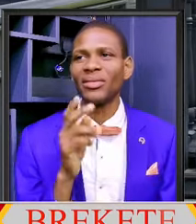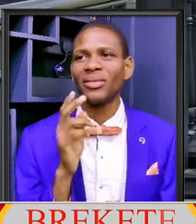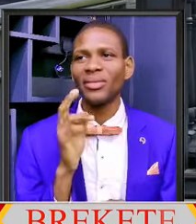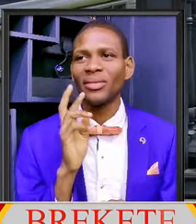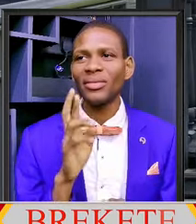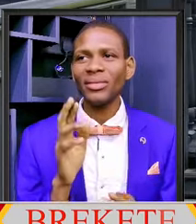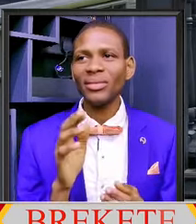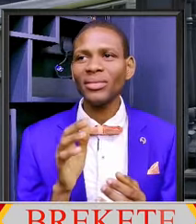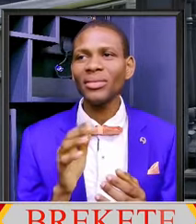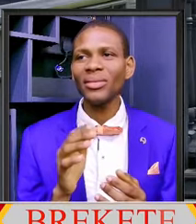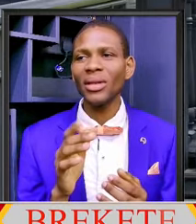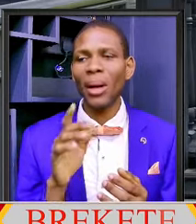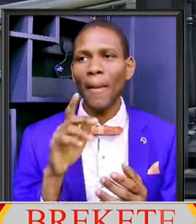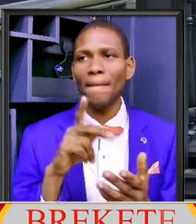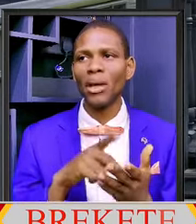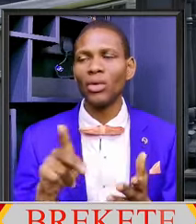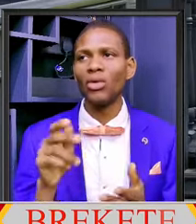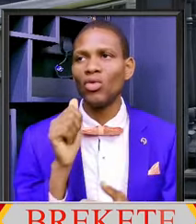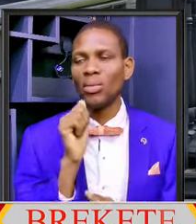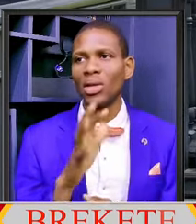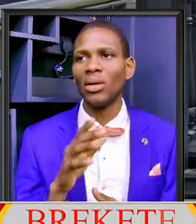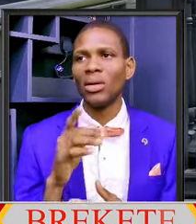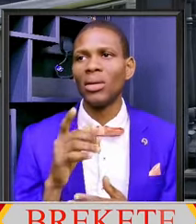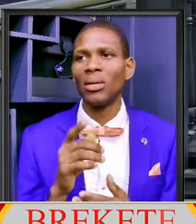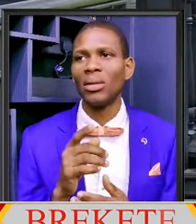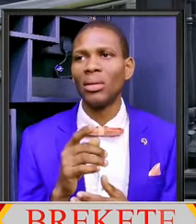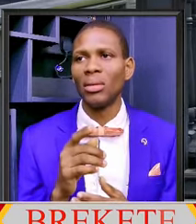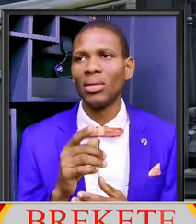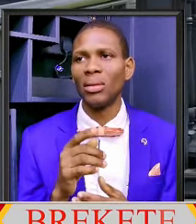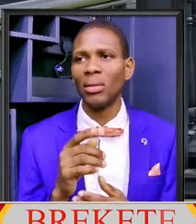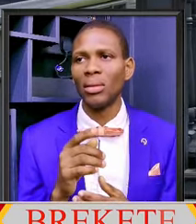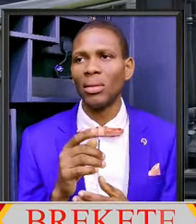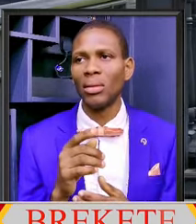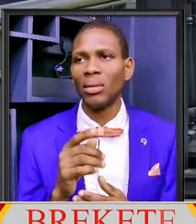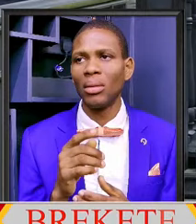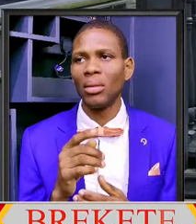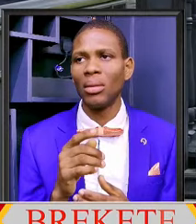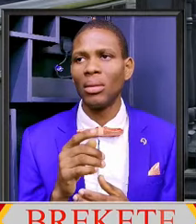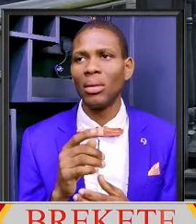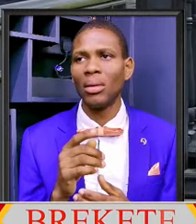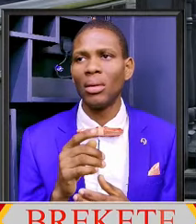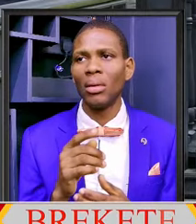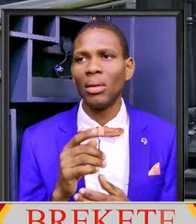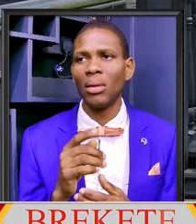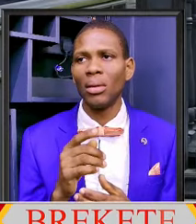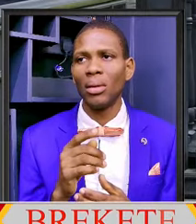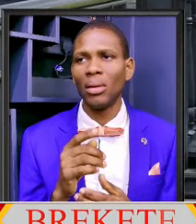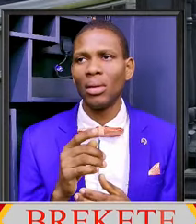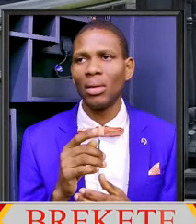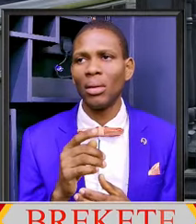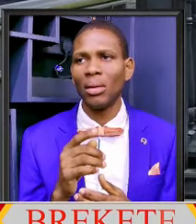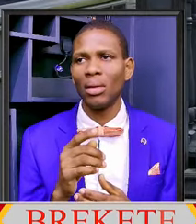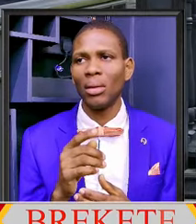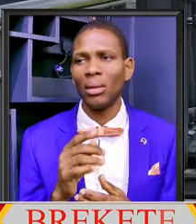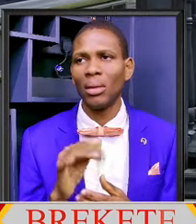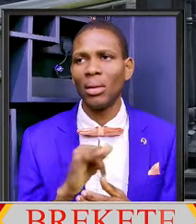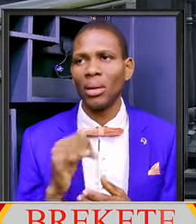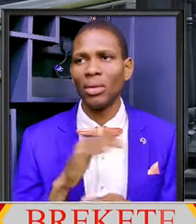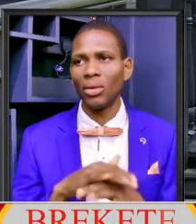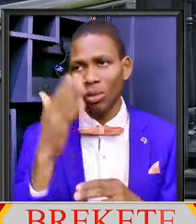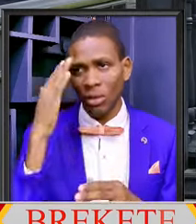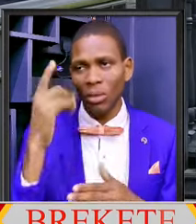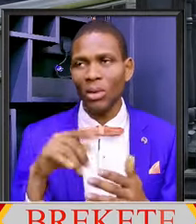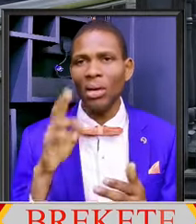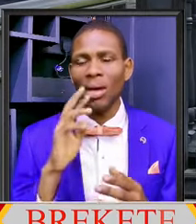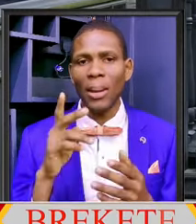help you appreciate the woman? What him be her name, ma? The woman name. Yes. The name I never know, but the